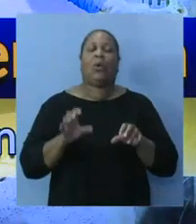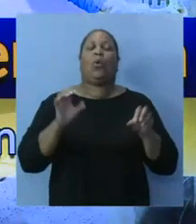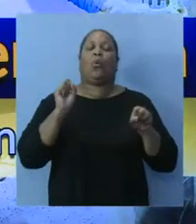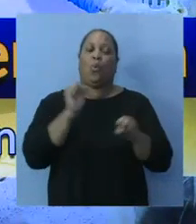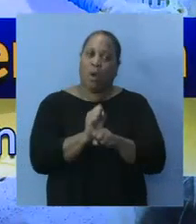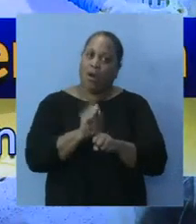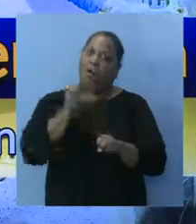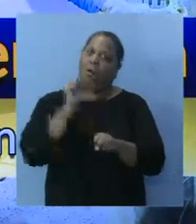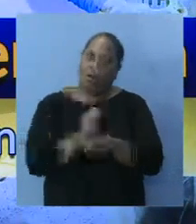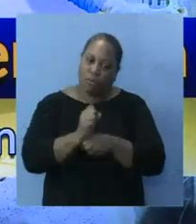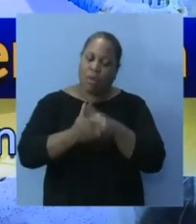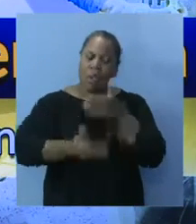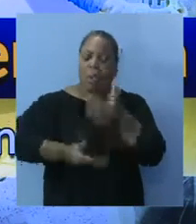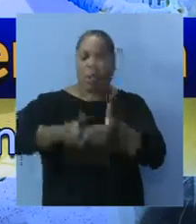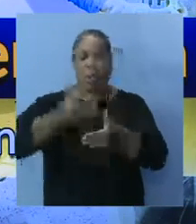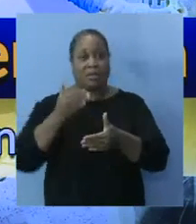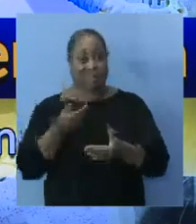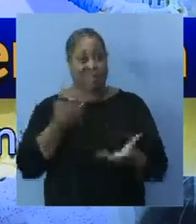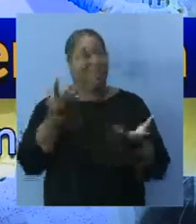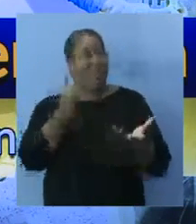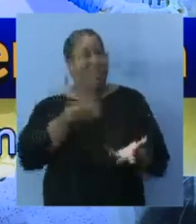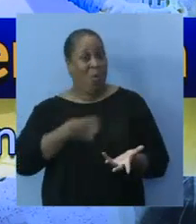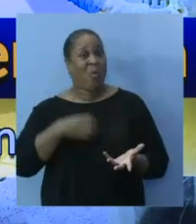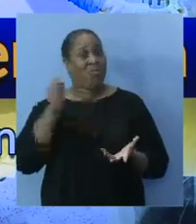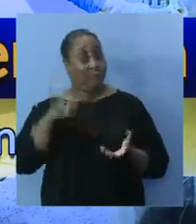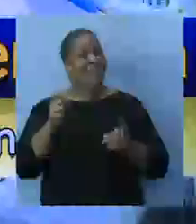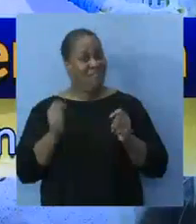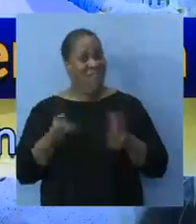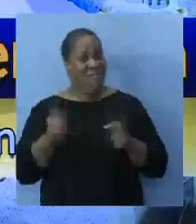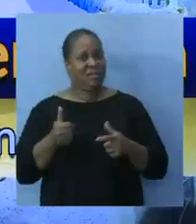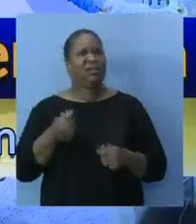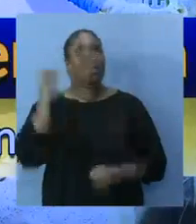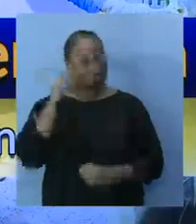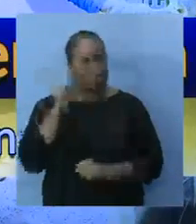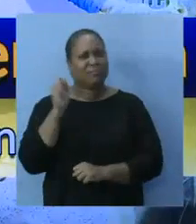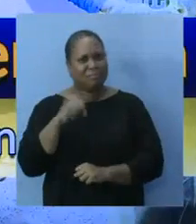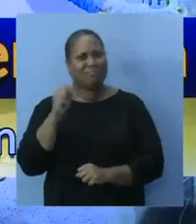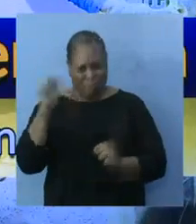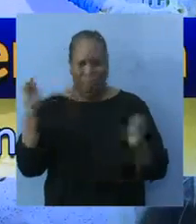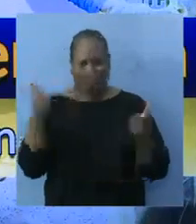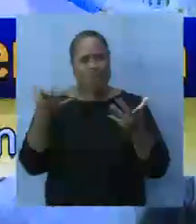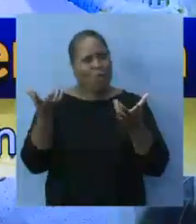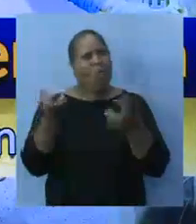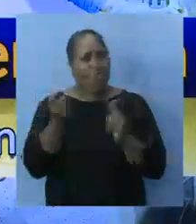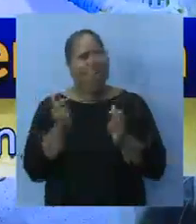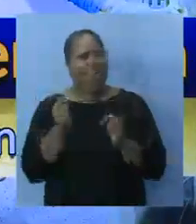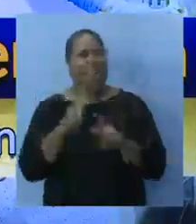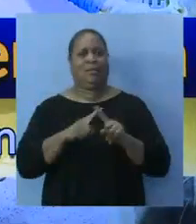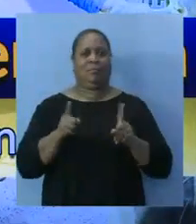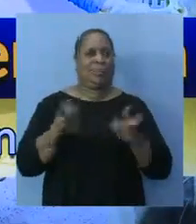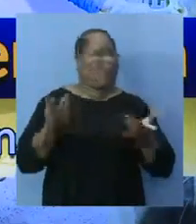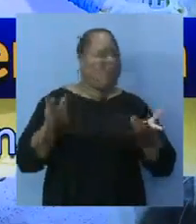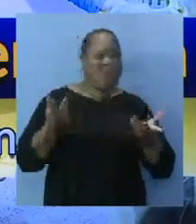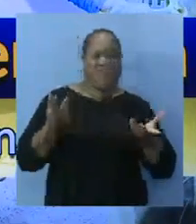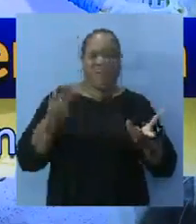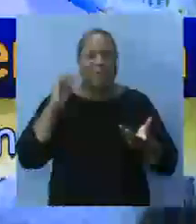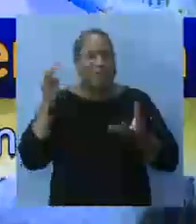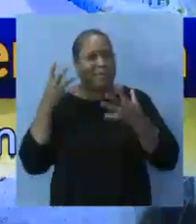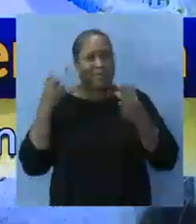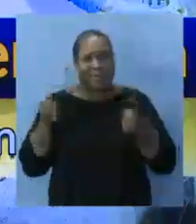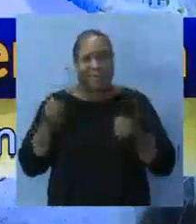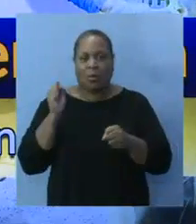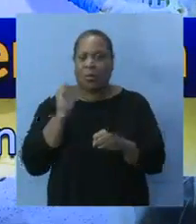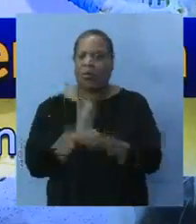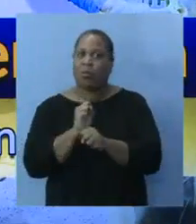through the process. Do I wish that we could be faster right now? Absolutely. Everyone wants to. But the fact is, the Minister of Health said, we're